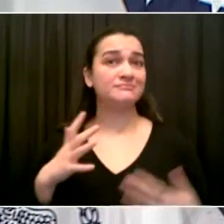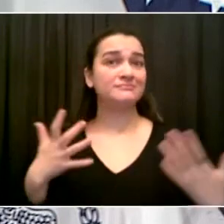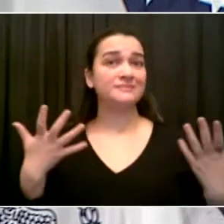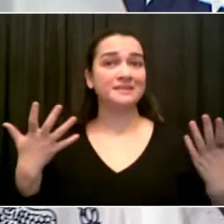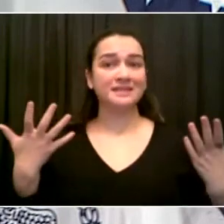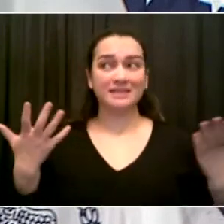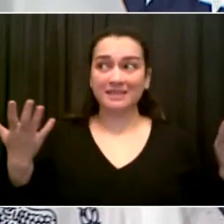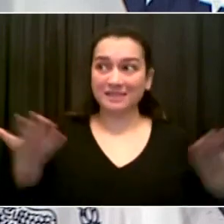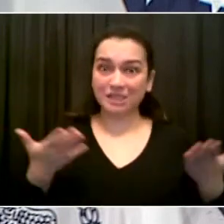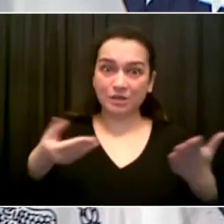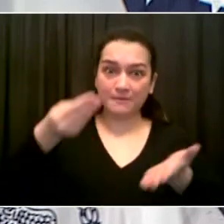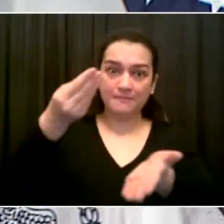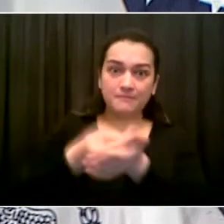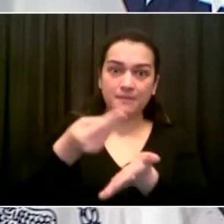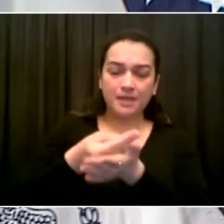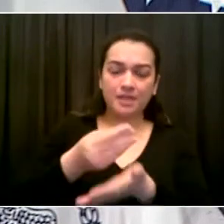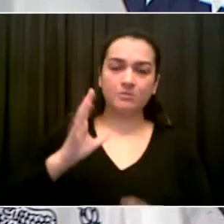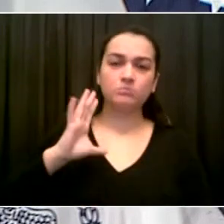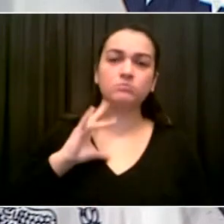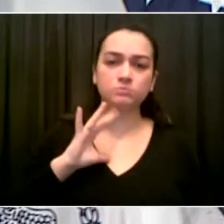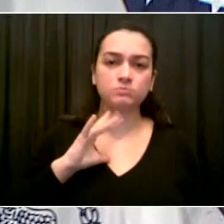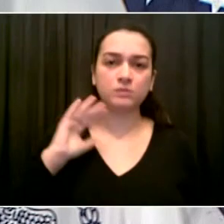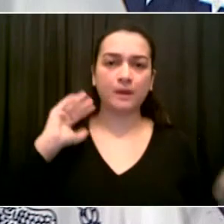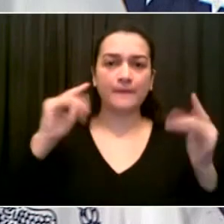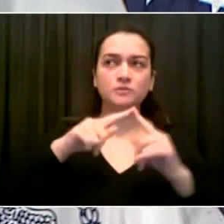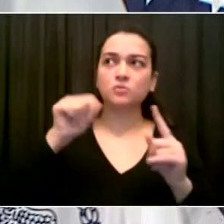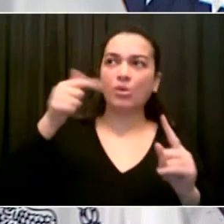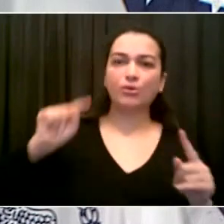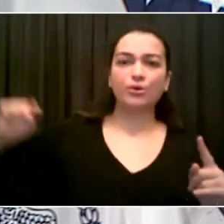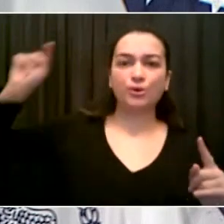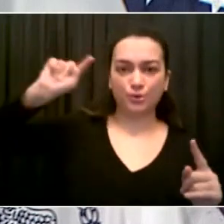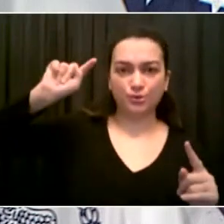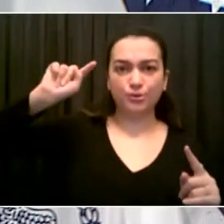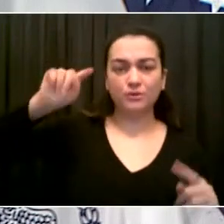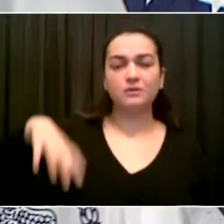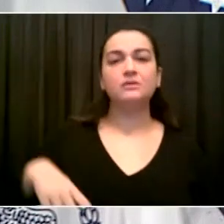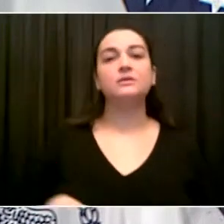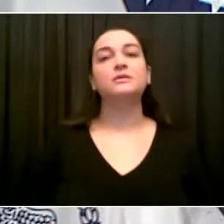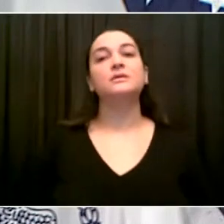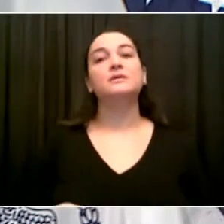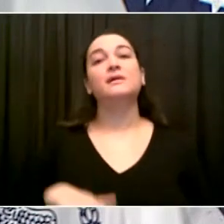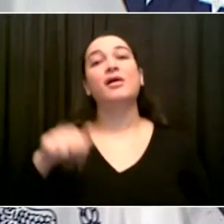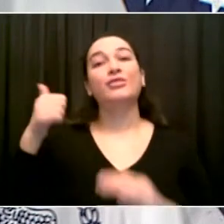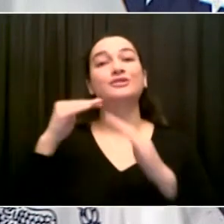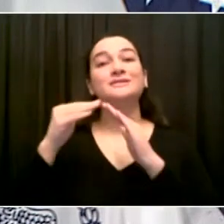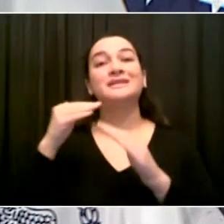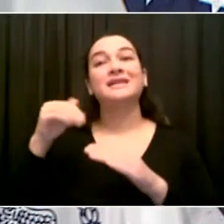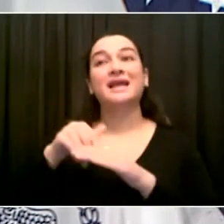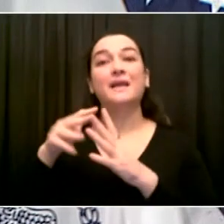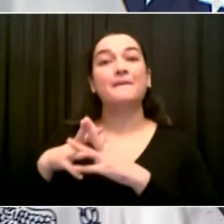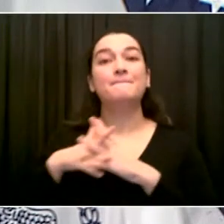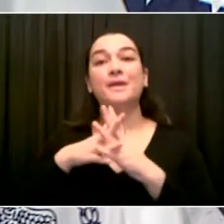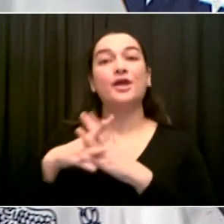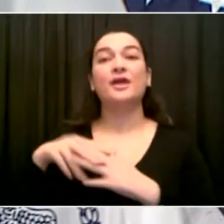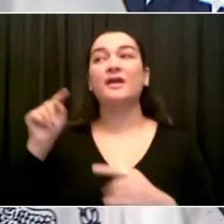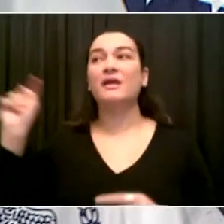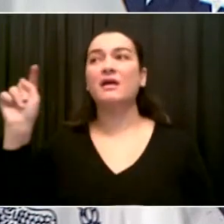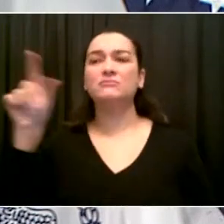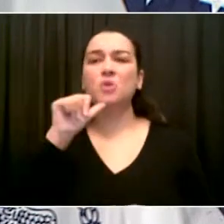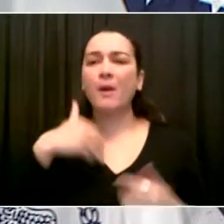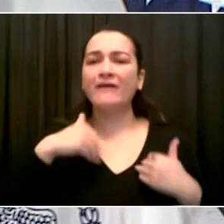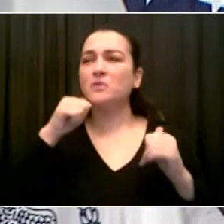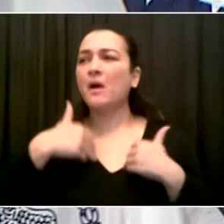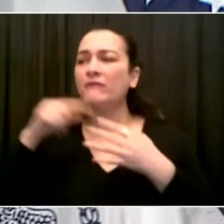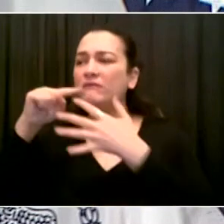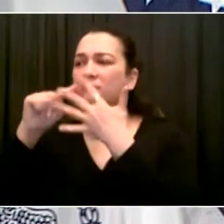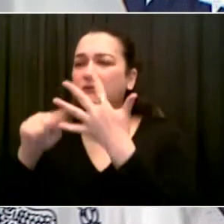else. That's not changing at all. In fact, I think we're going to come back even stronger after this crisis because